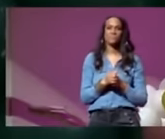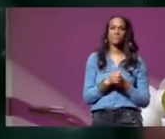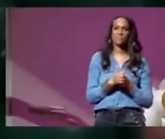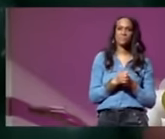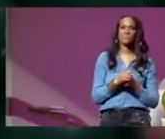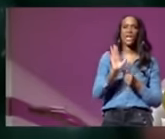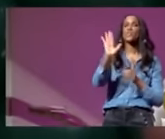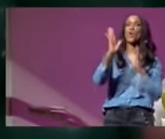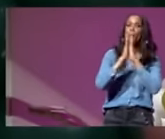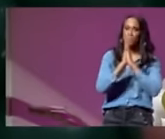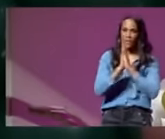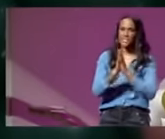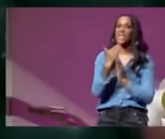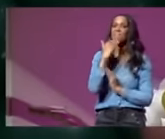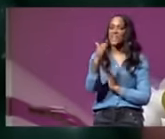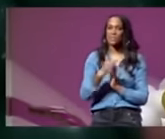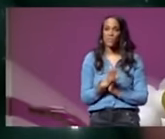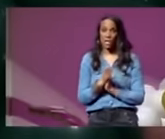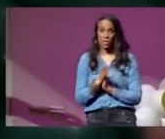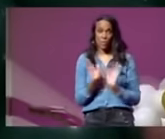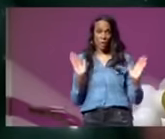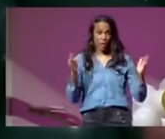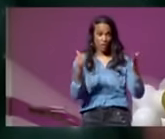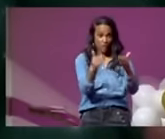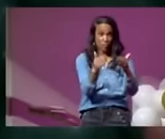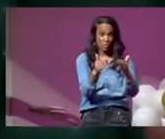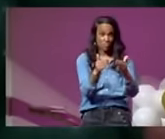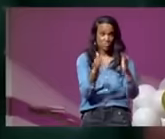for your prayers. I want to call your attention.